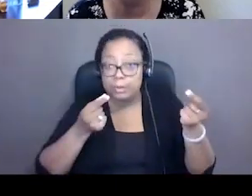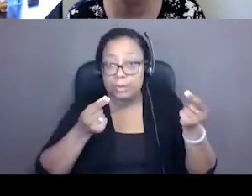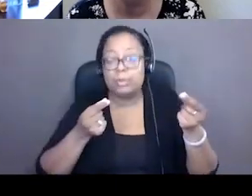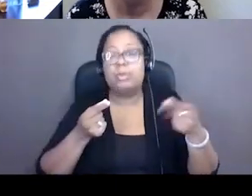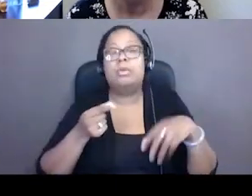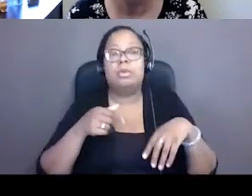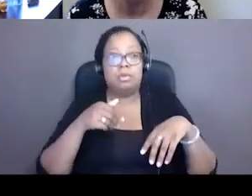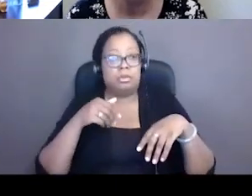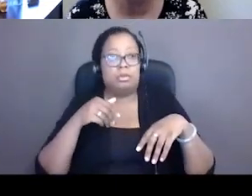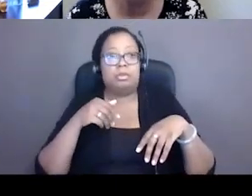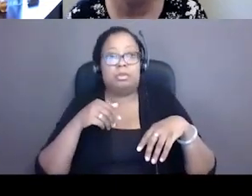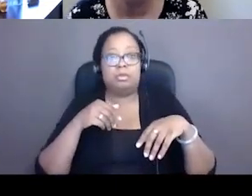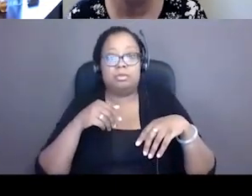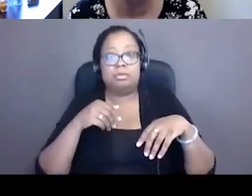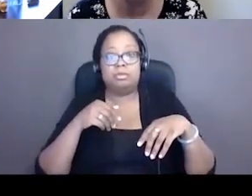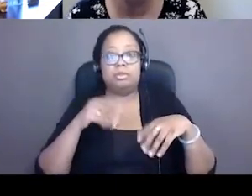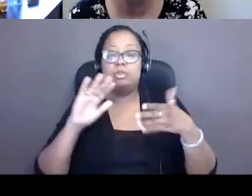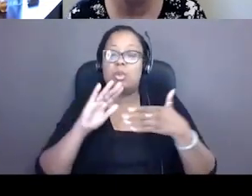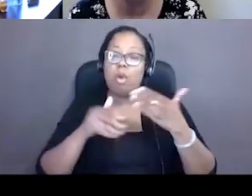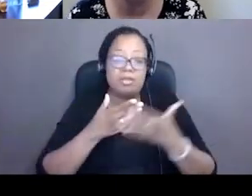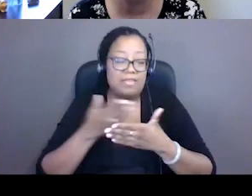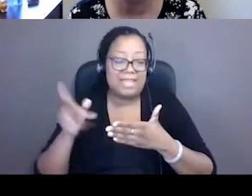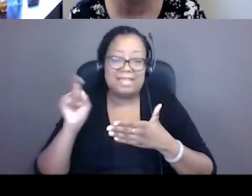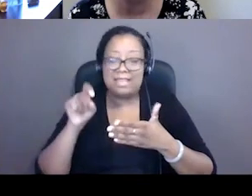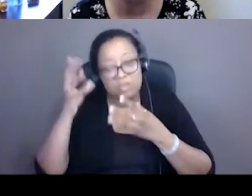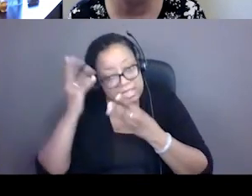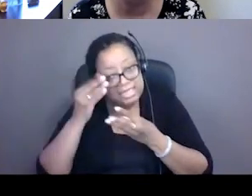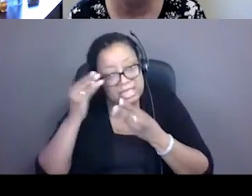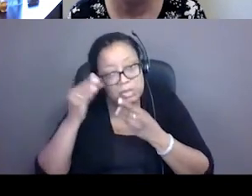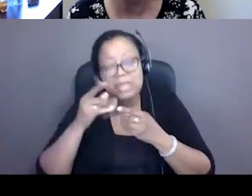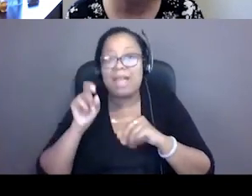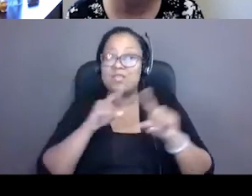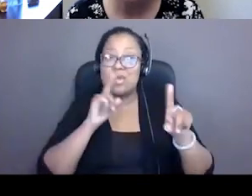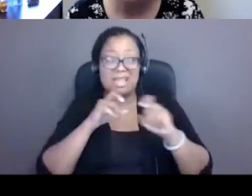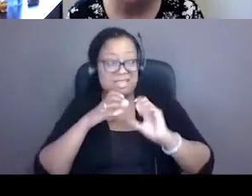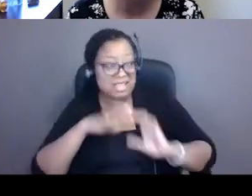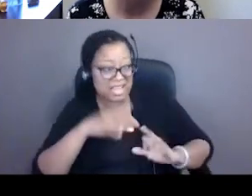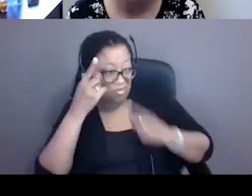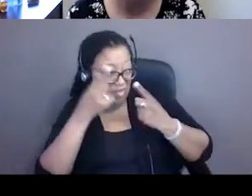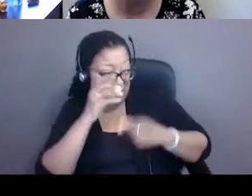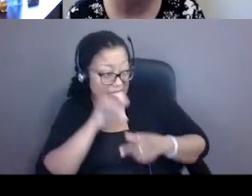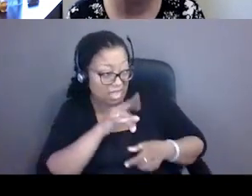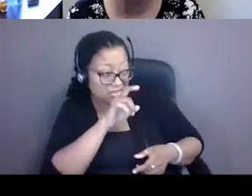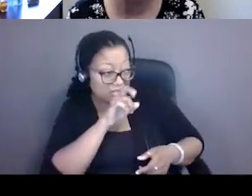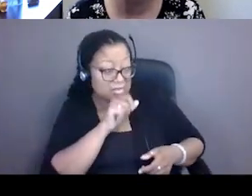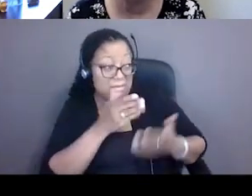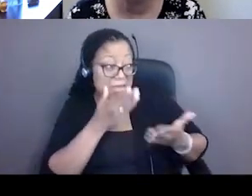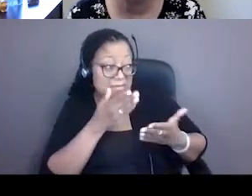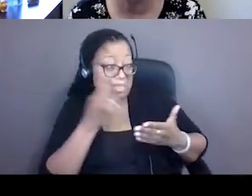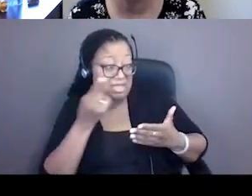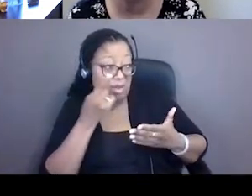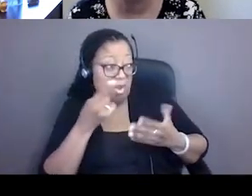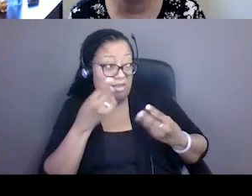we have to take all of those things into consideration. And we have to ask our clients, have you thought about that? That there might be somebody